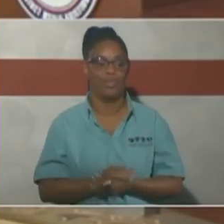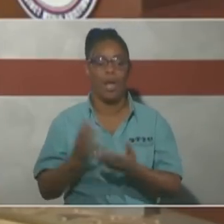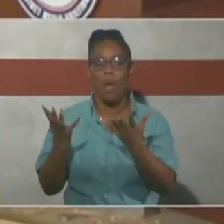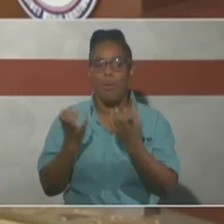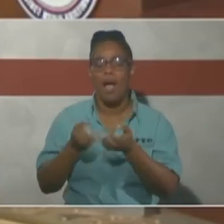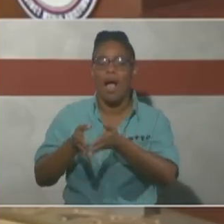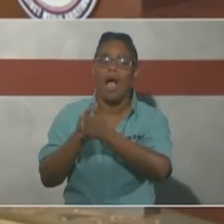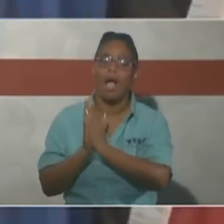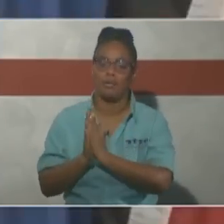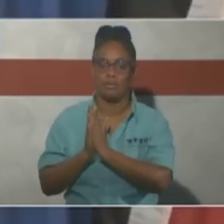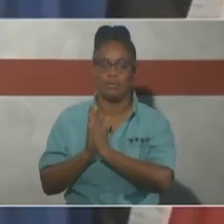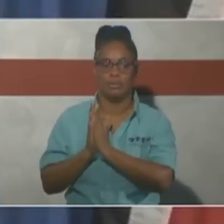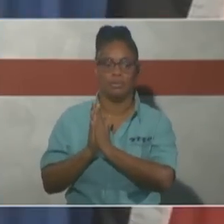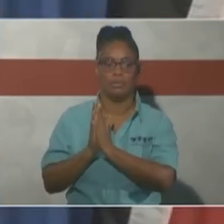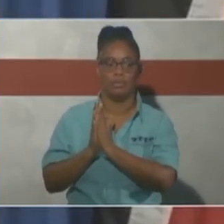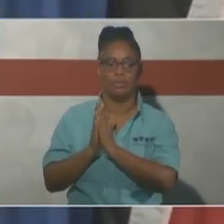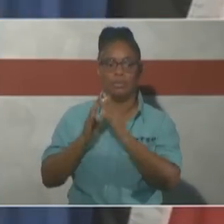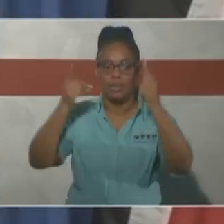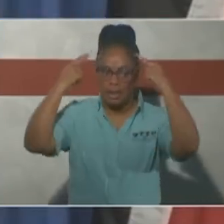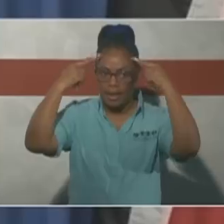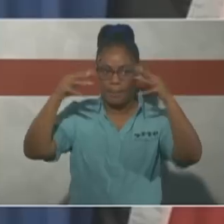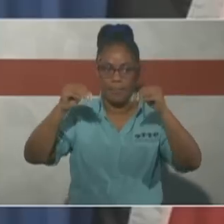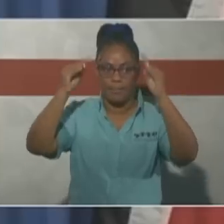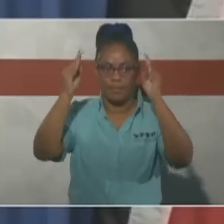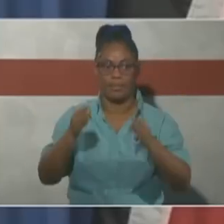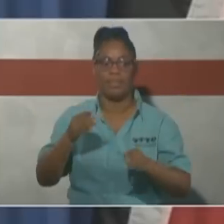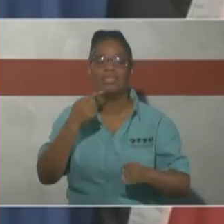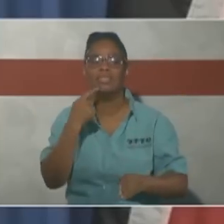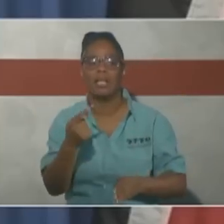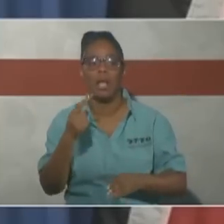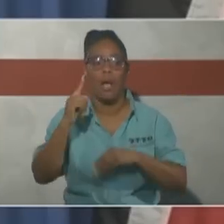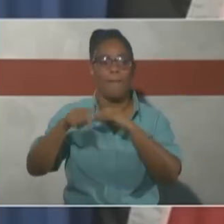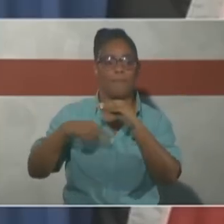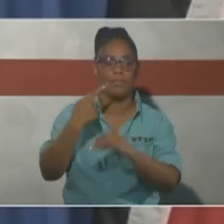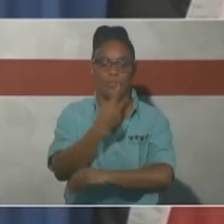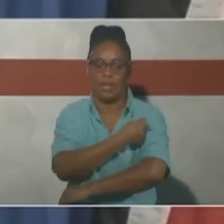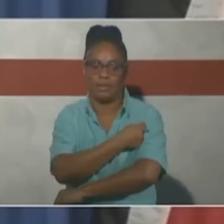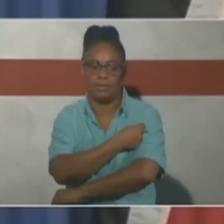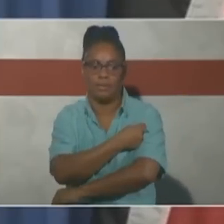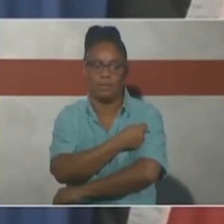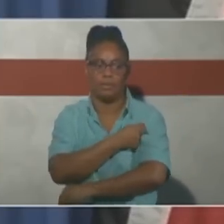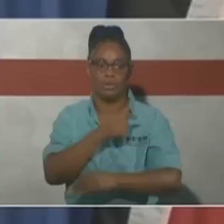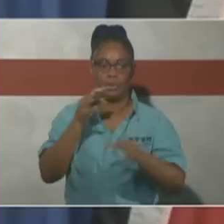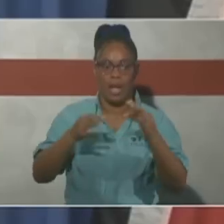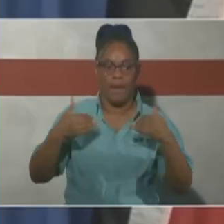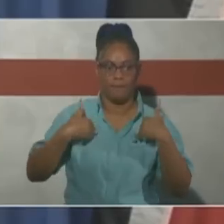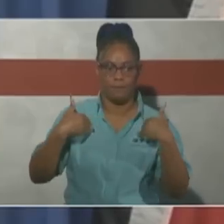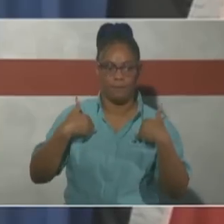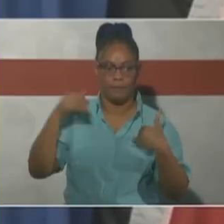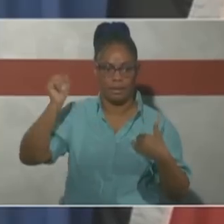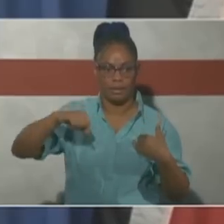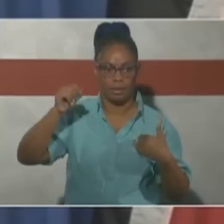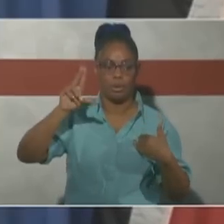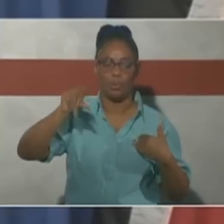end of the infection, or at least confirmation of the infection, and then your vaccine. Right?